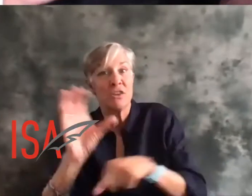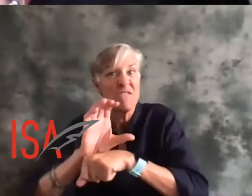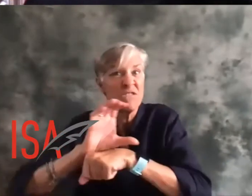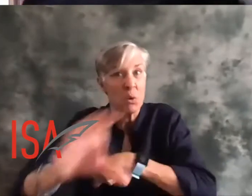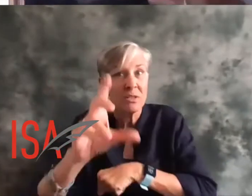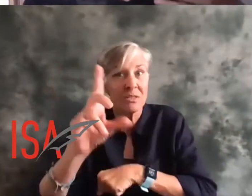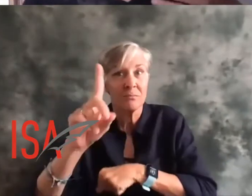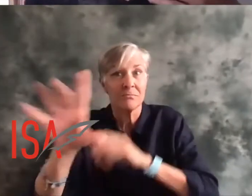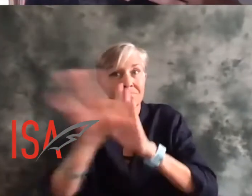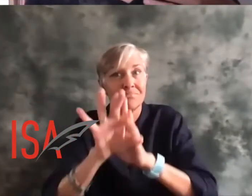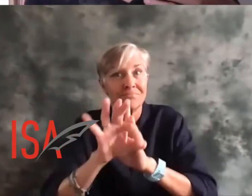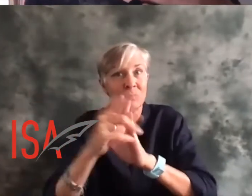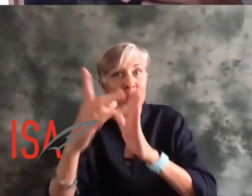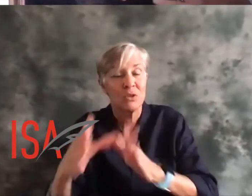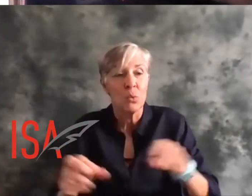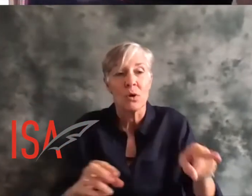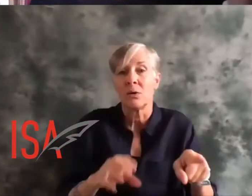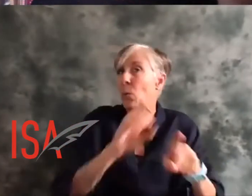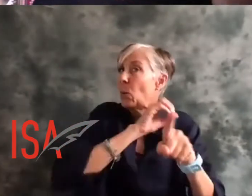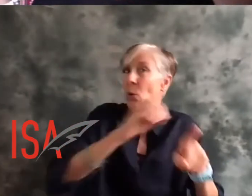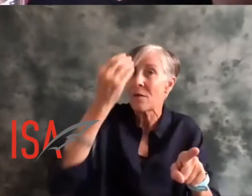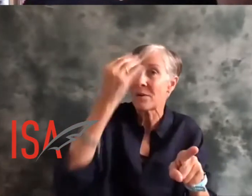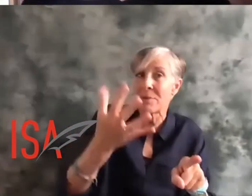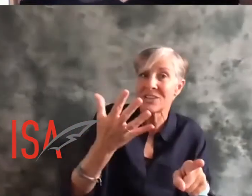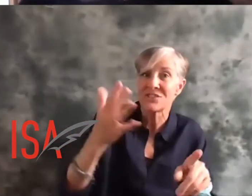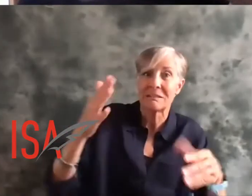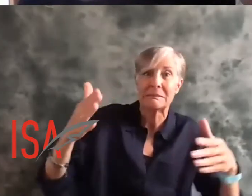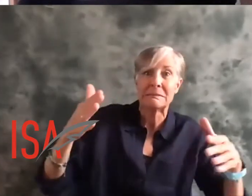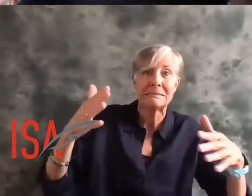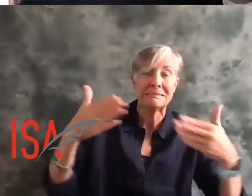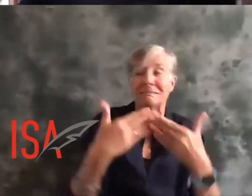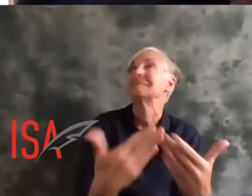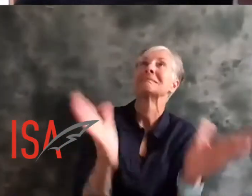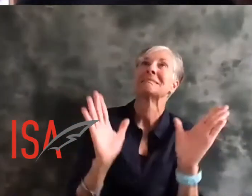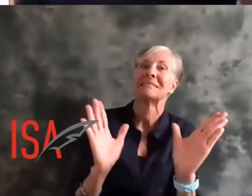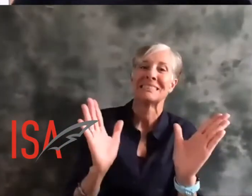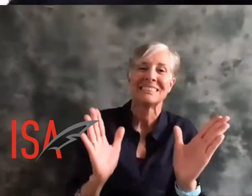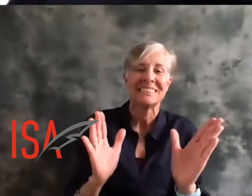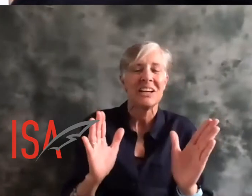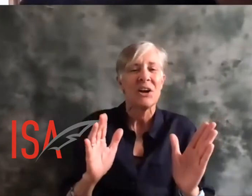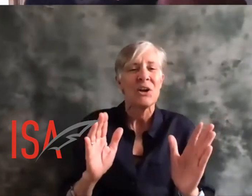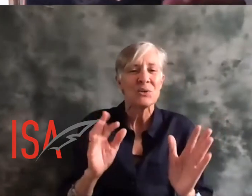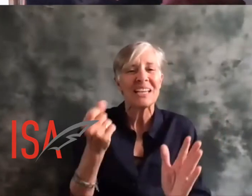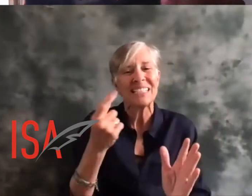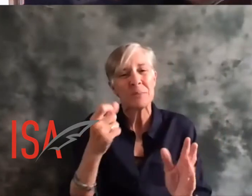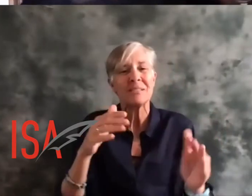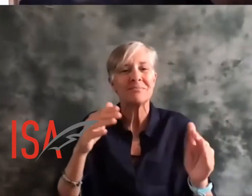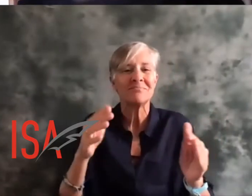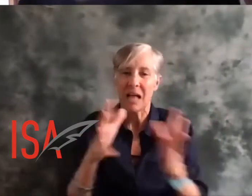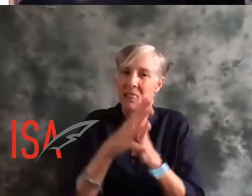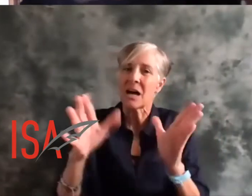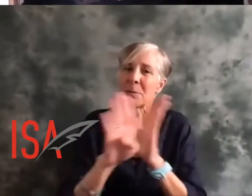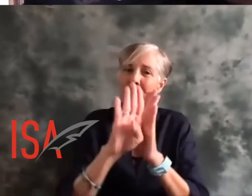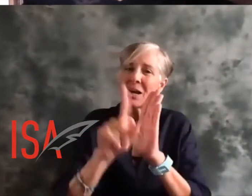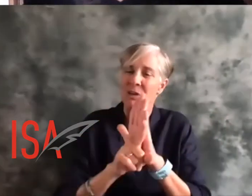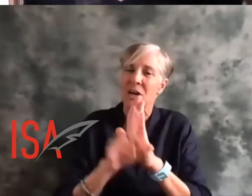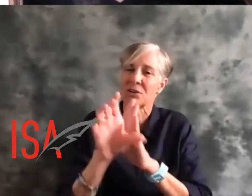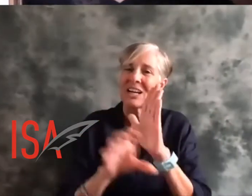hand and no information at all. And by but you can switch between them because there's a lot of background characters, right?